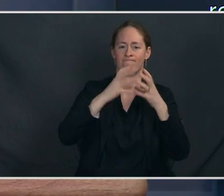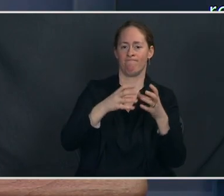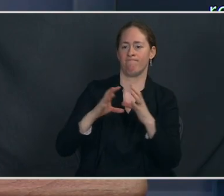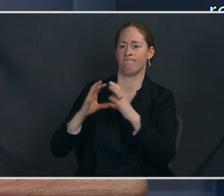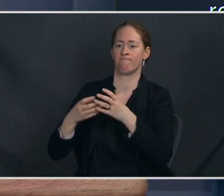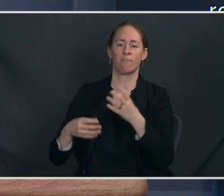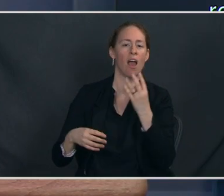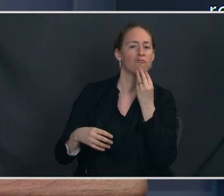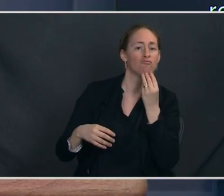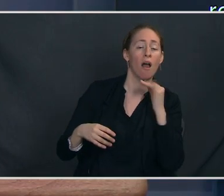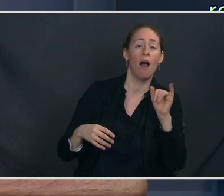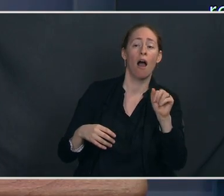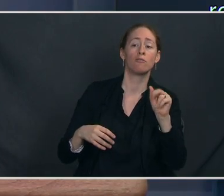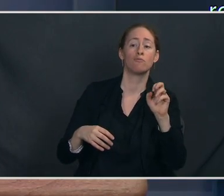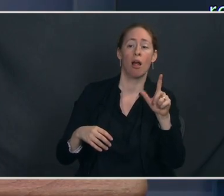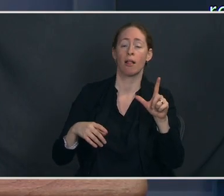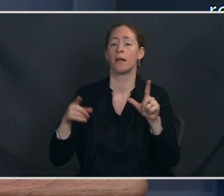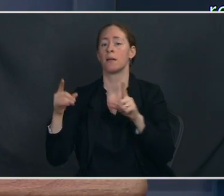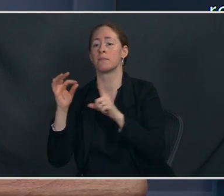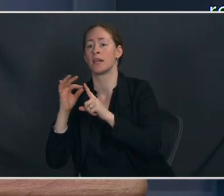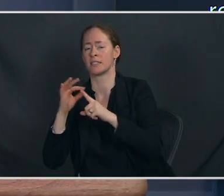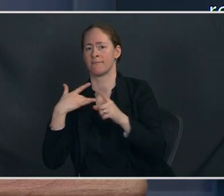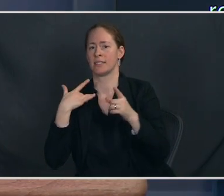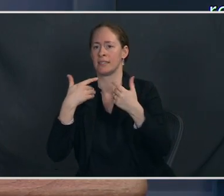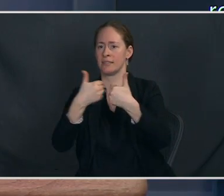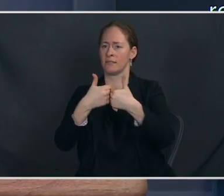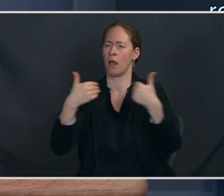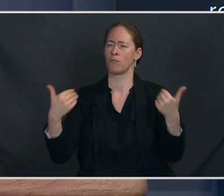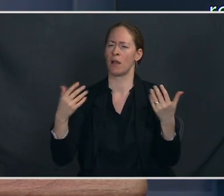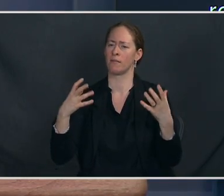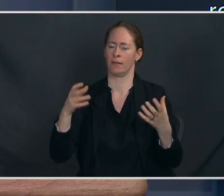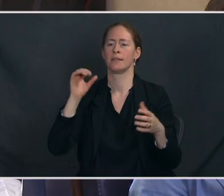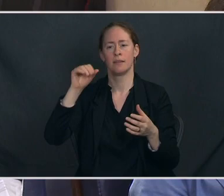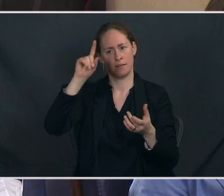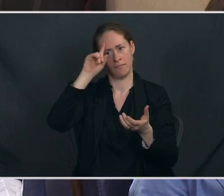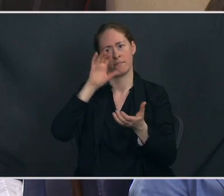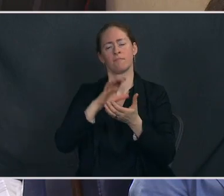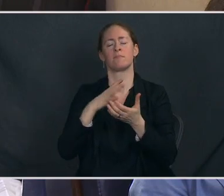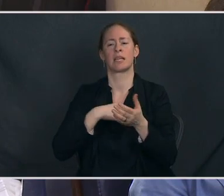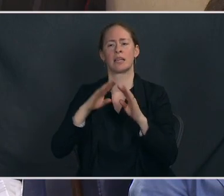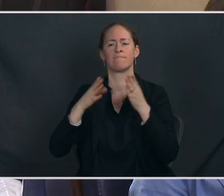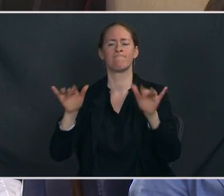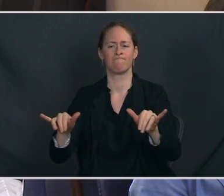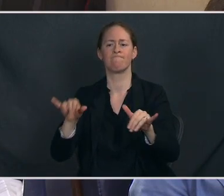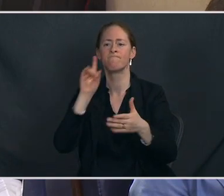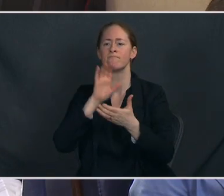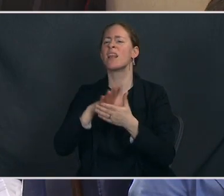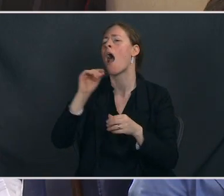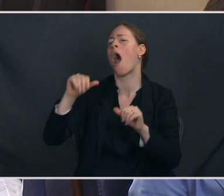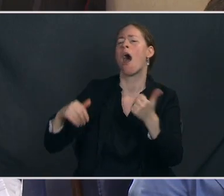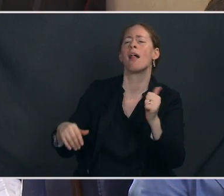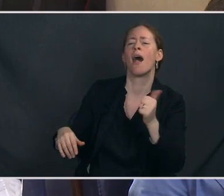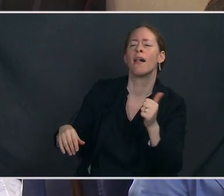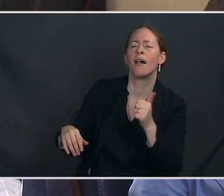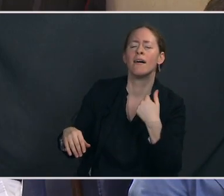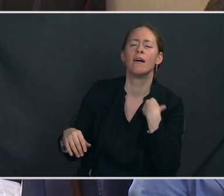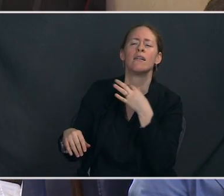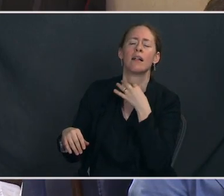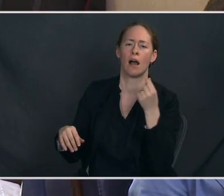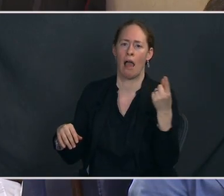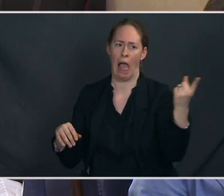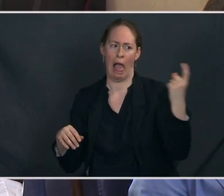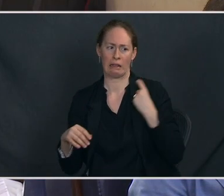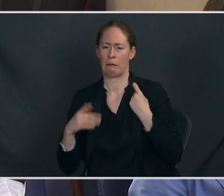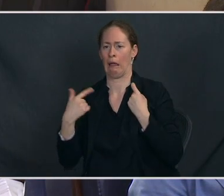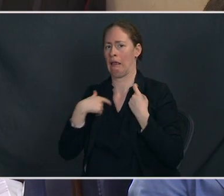that continues to be the position of his White House and administration. Finally, this is on behalf of a colleague who's not able to be here today due to social distancing.